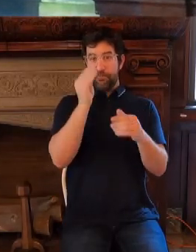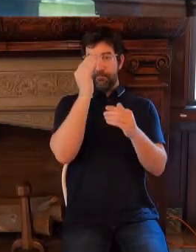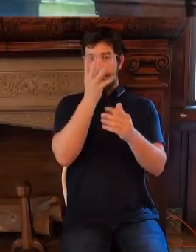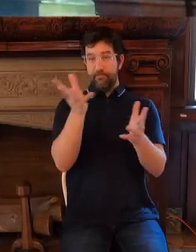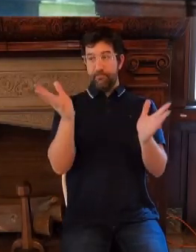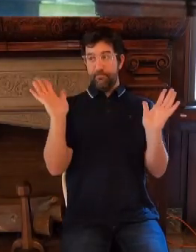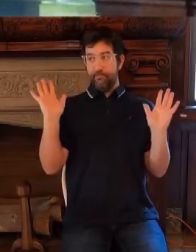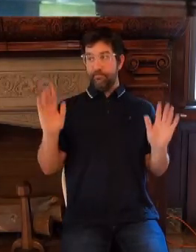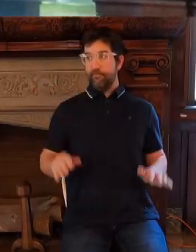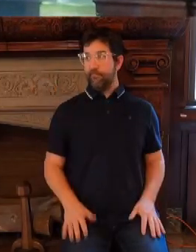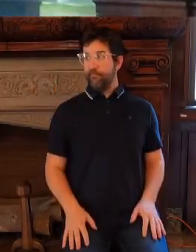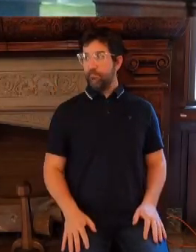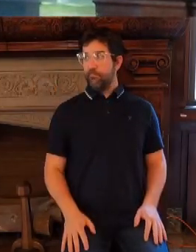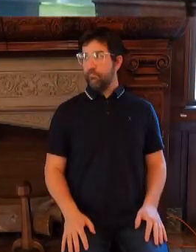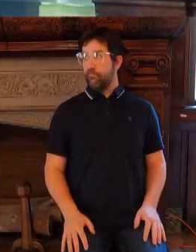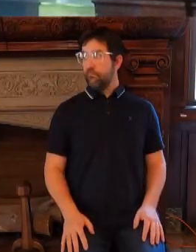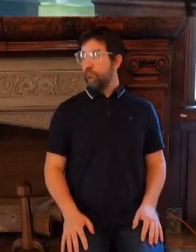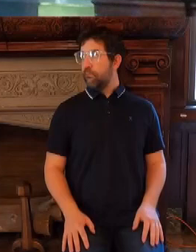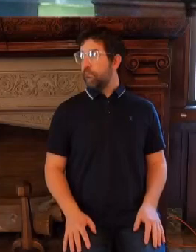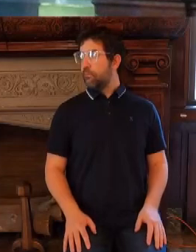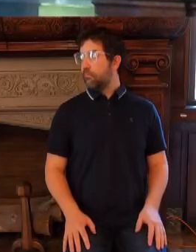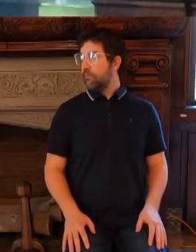And that's it on the agenda.